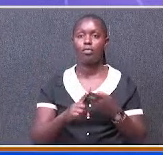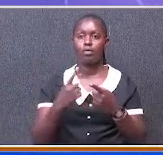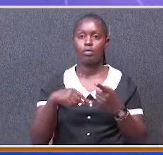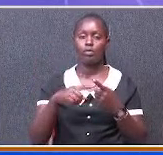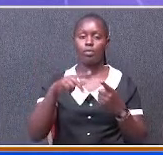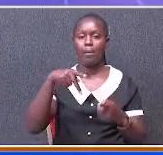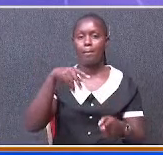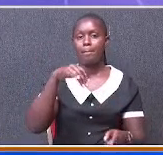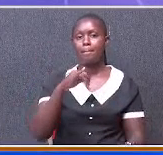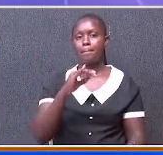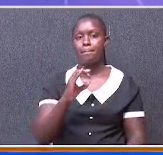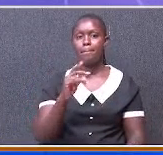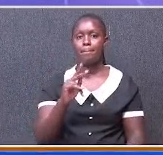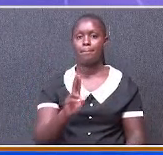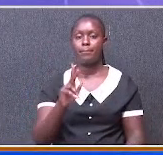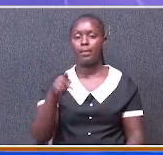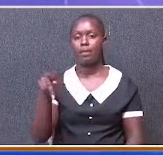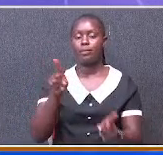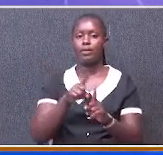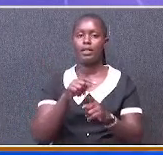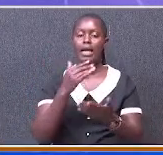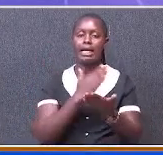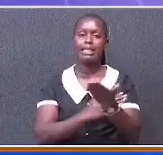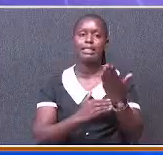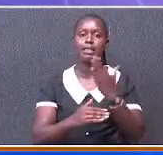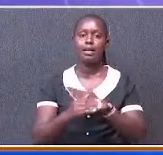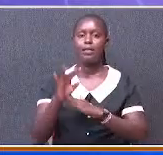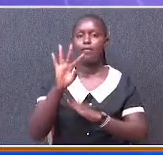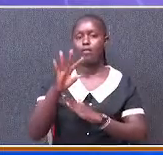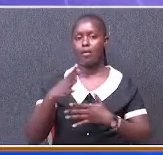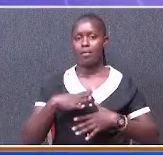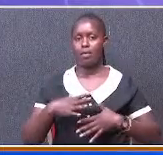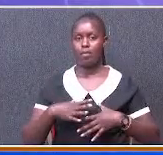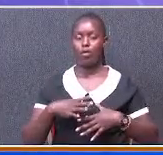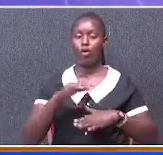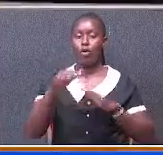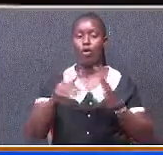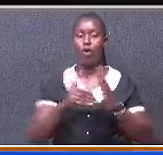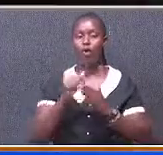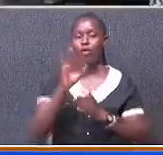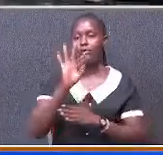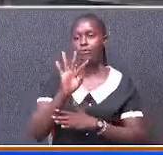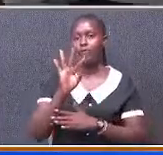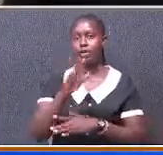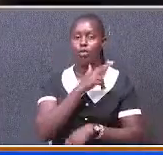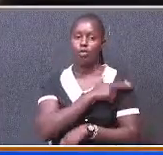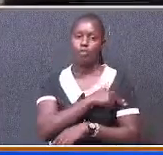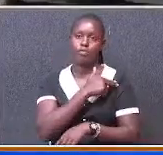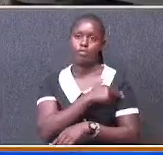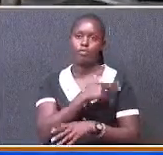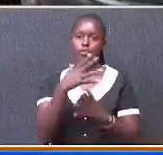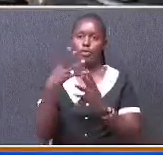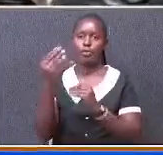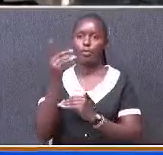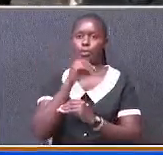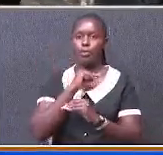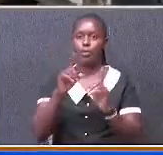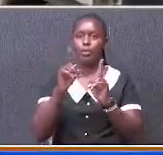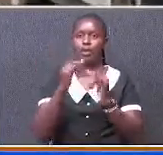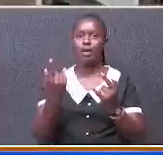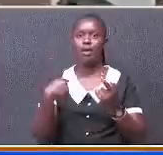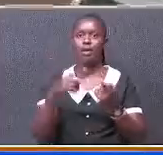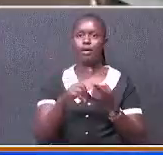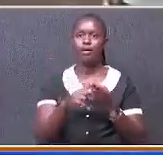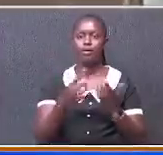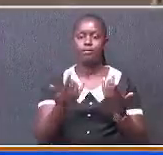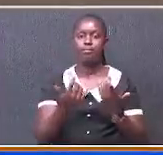and rammed into the matatu, injuring four people. Now, the four passengers have been rushed to the Kimbimbi Sub-County Hospital. The vehicles have been towed